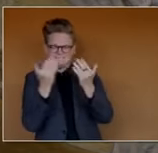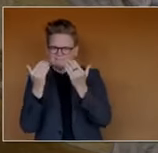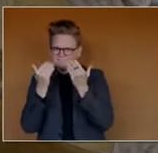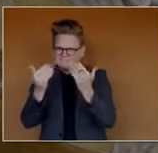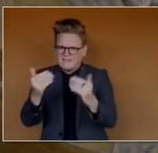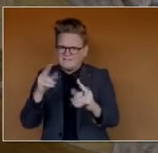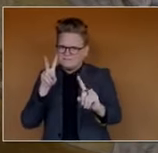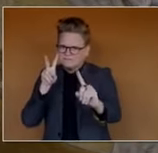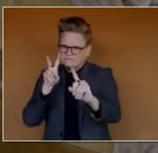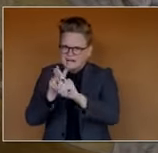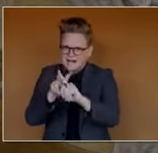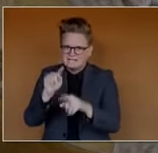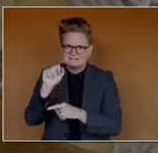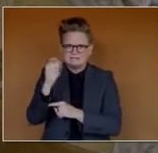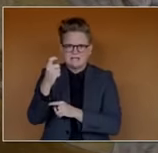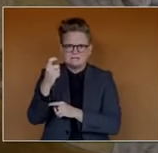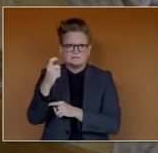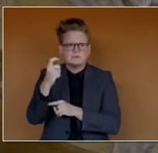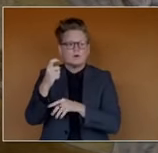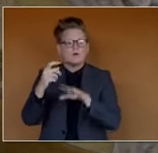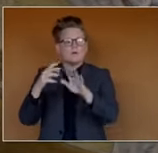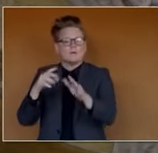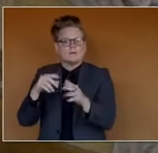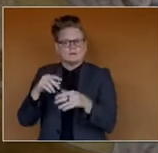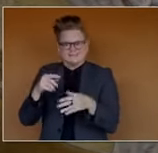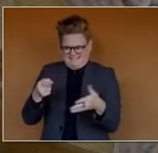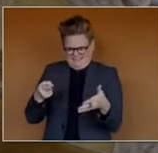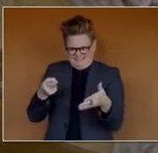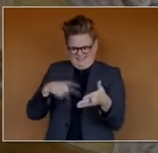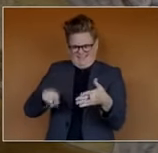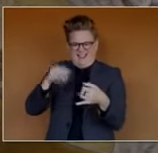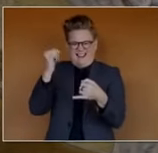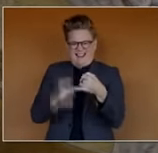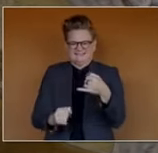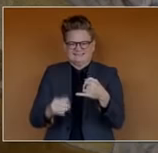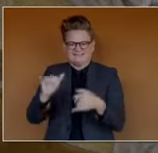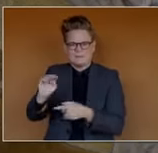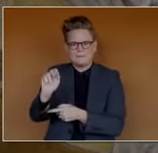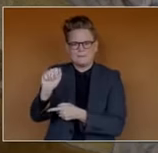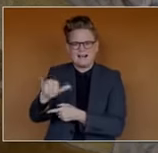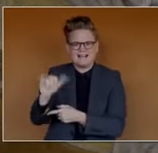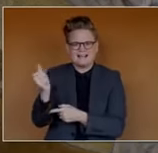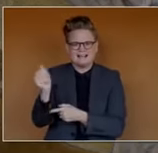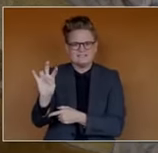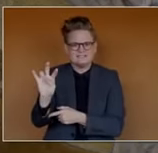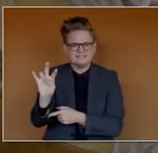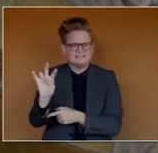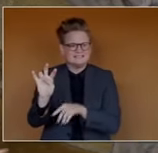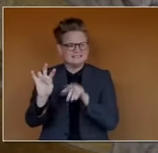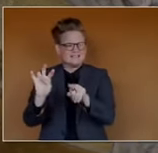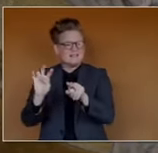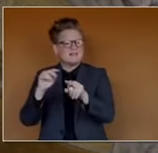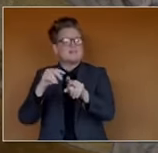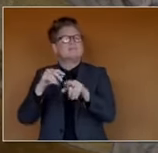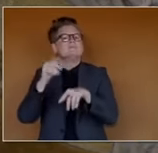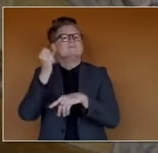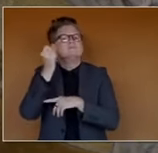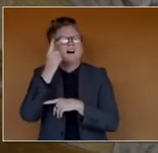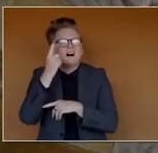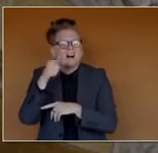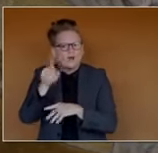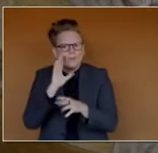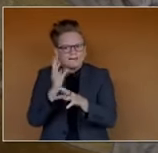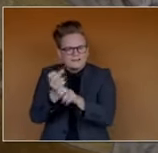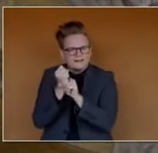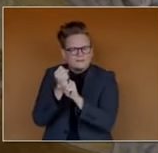today. And if you need help, free help to file your taxes so you can enjoy some of the Golden